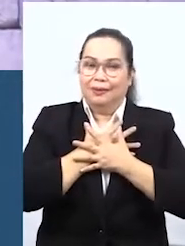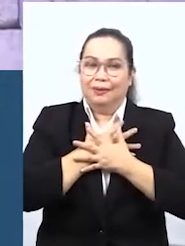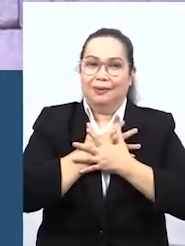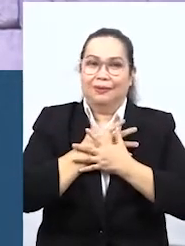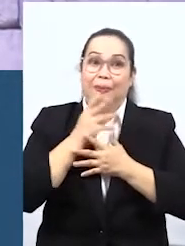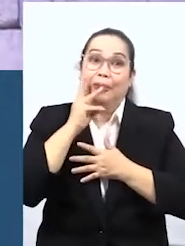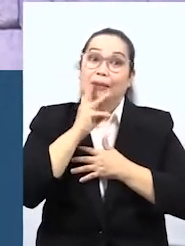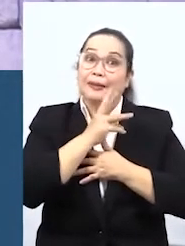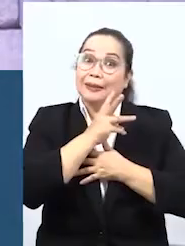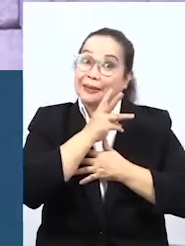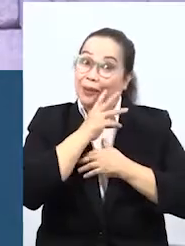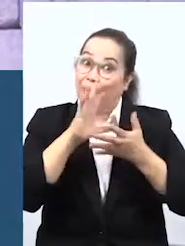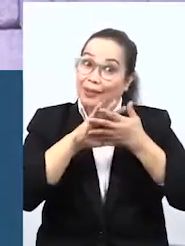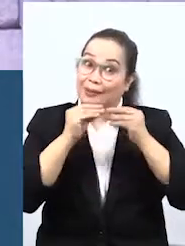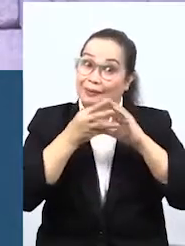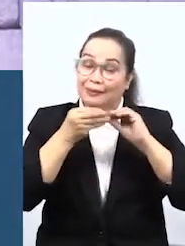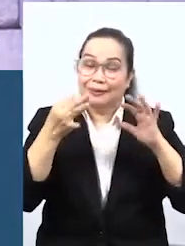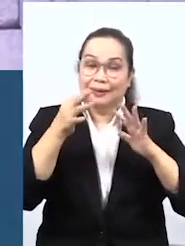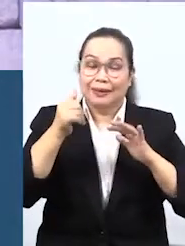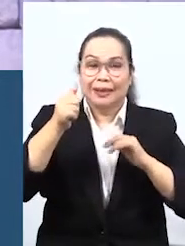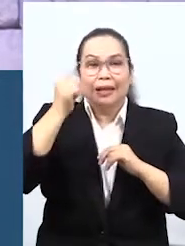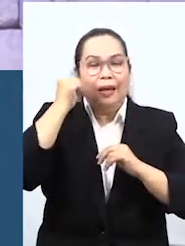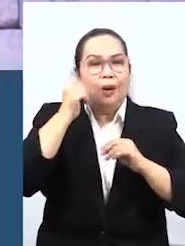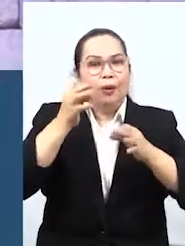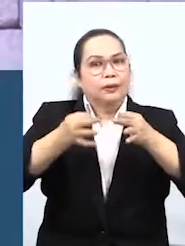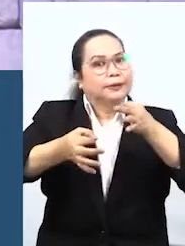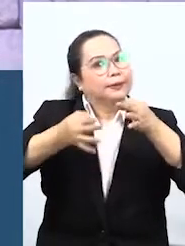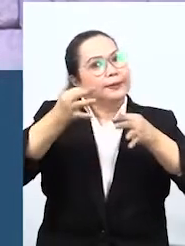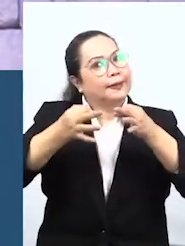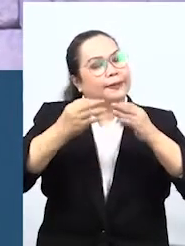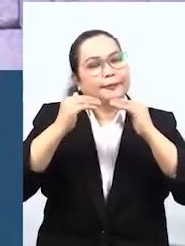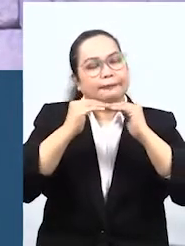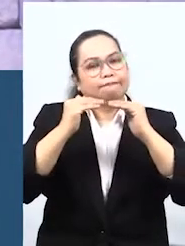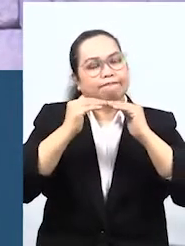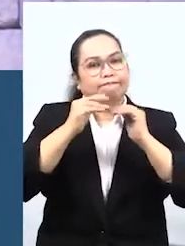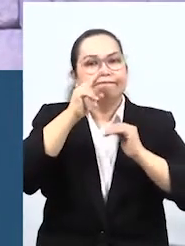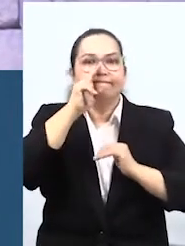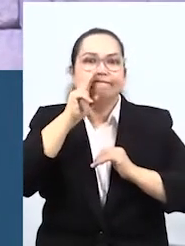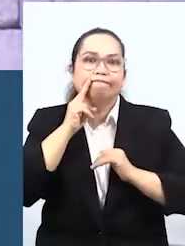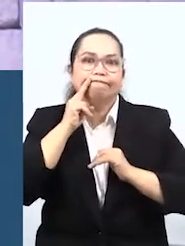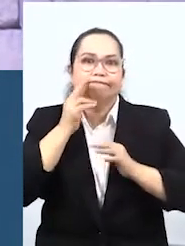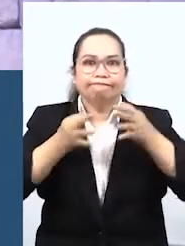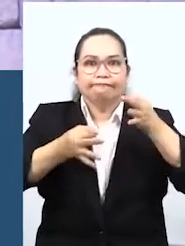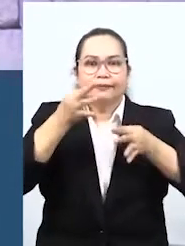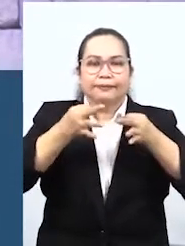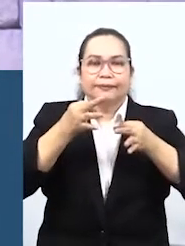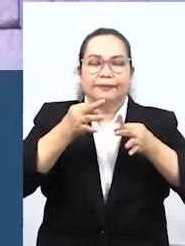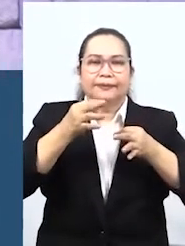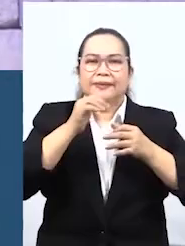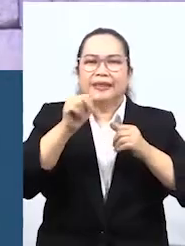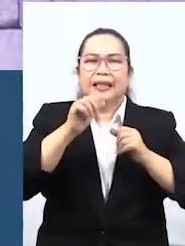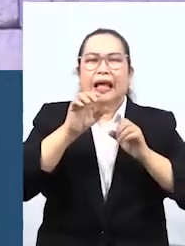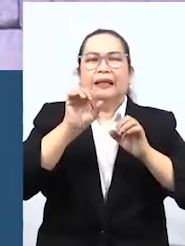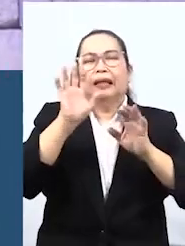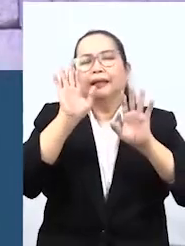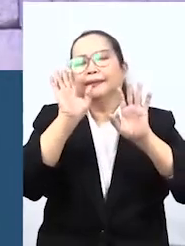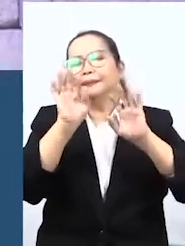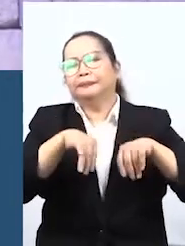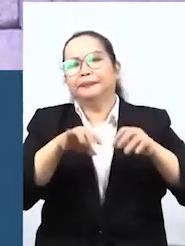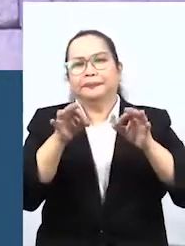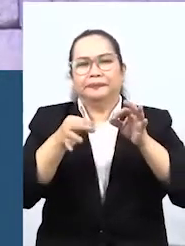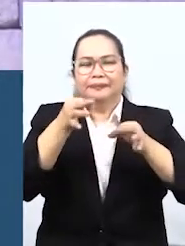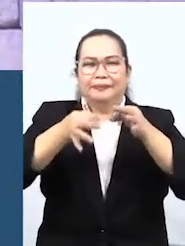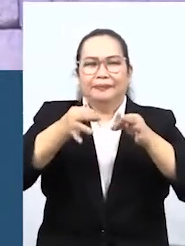case It's a denial of justice and a corrupt judge that denies h his